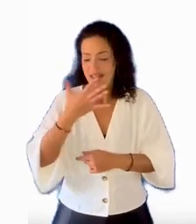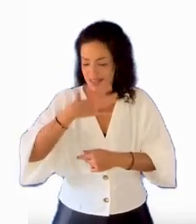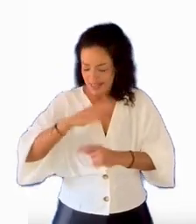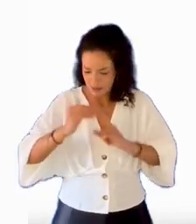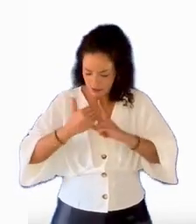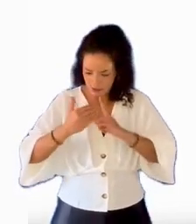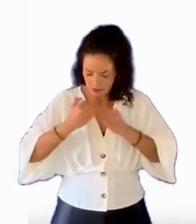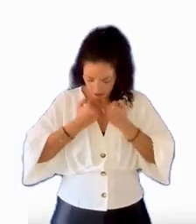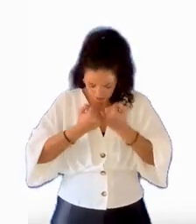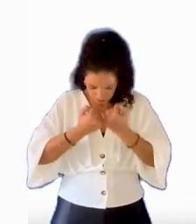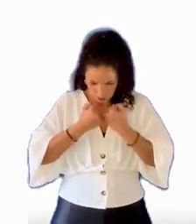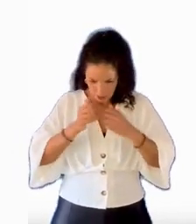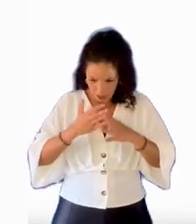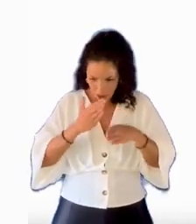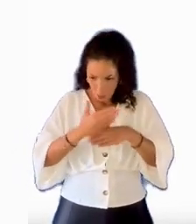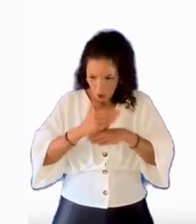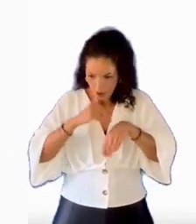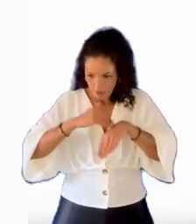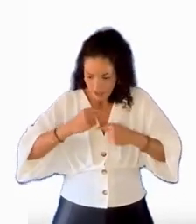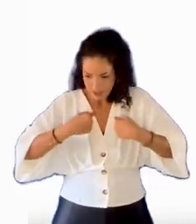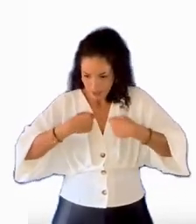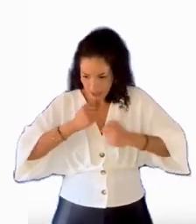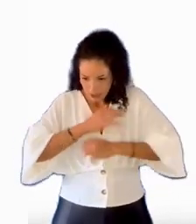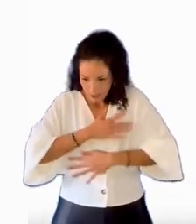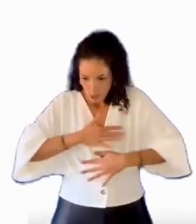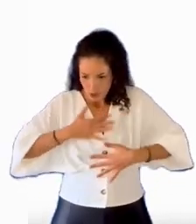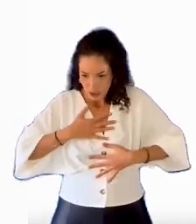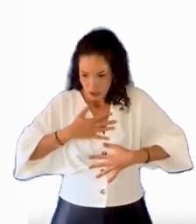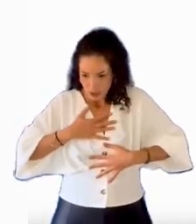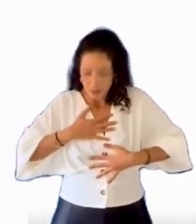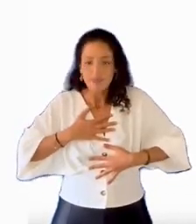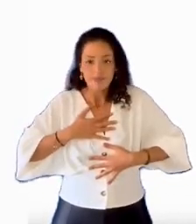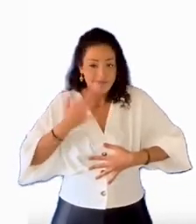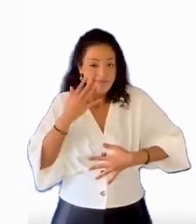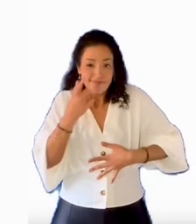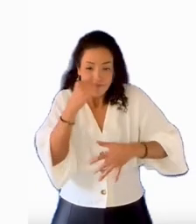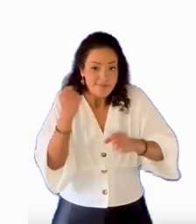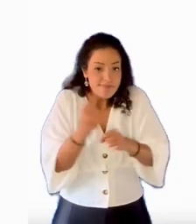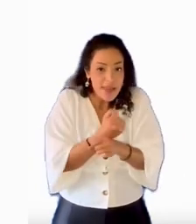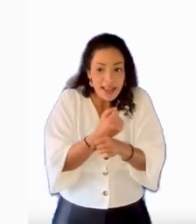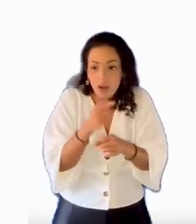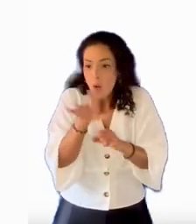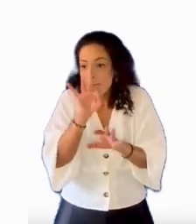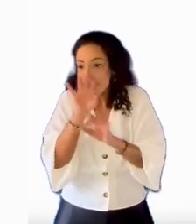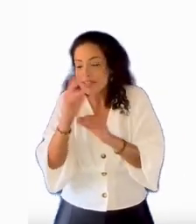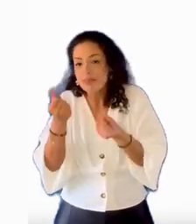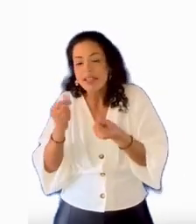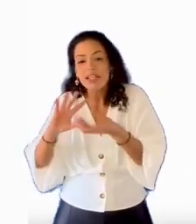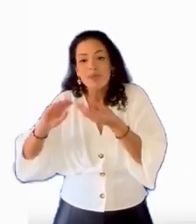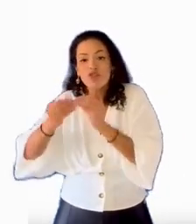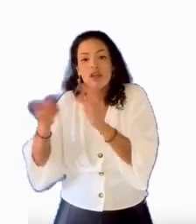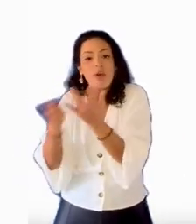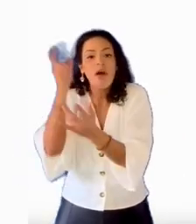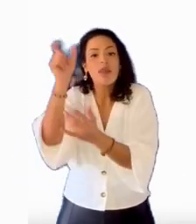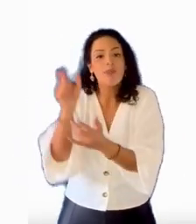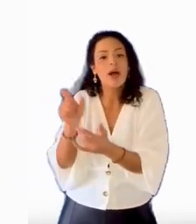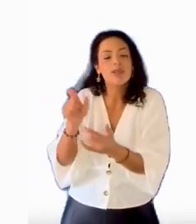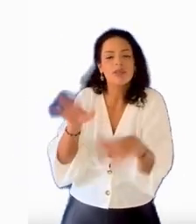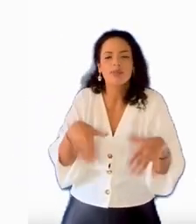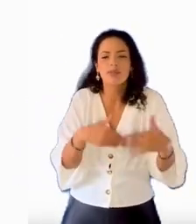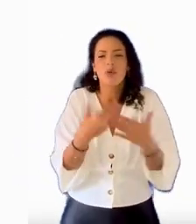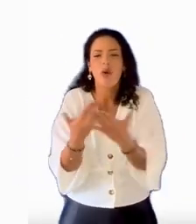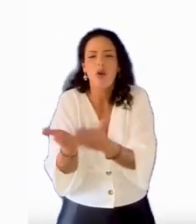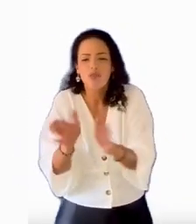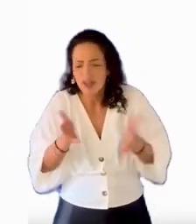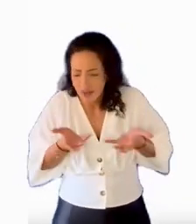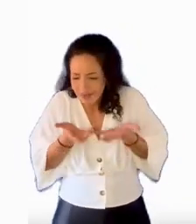pay attention to how this work affects our own hearts. Whether we make or select something that's been created by someone else, we offer both